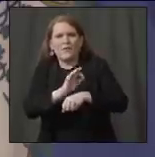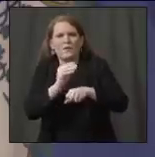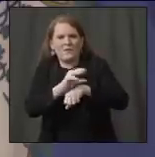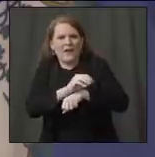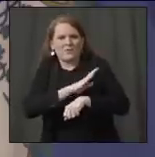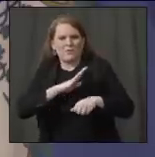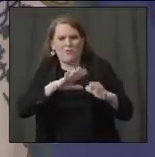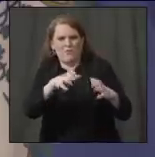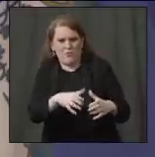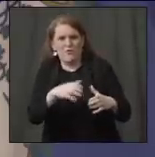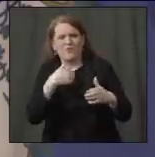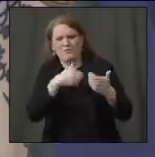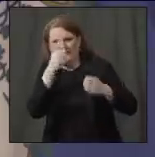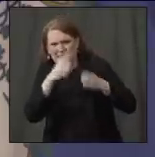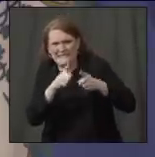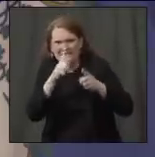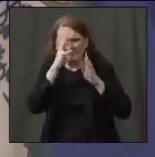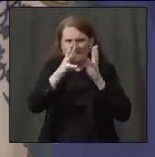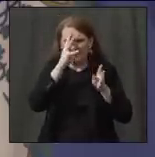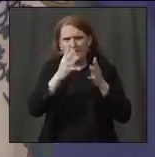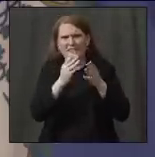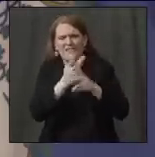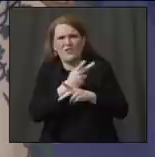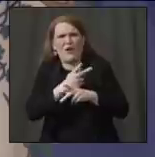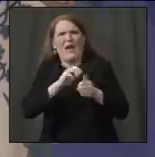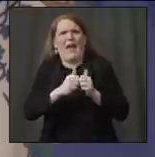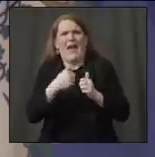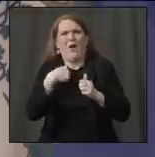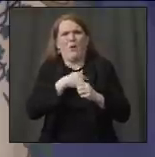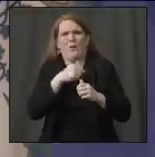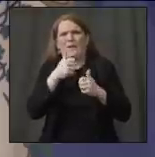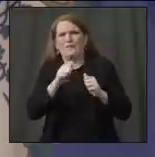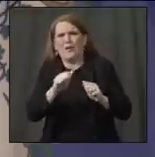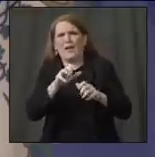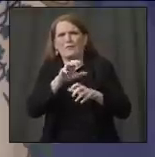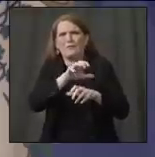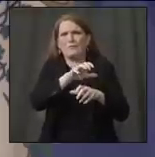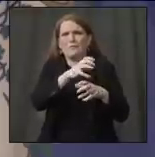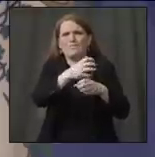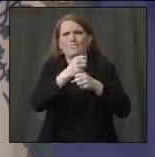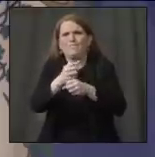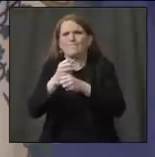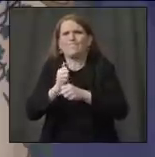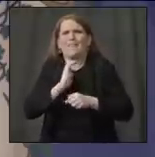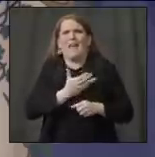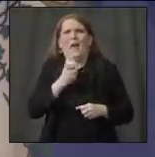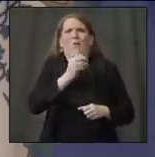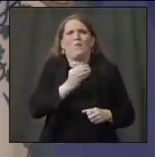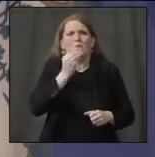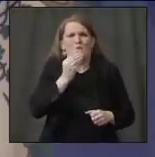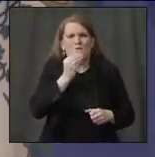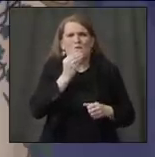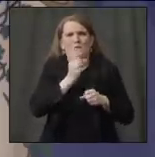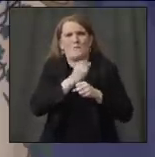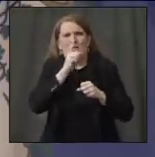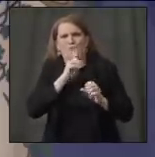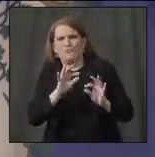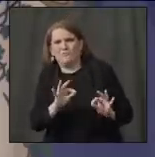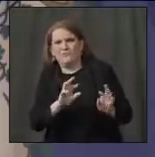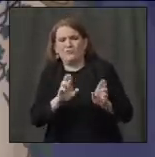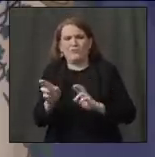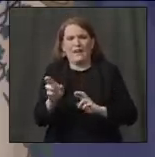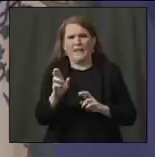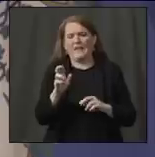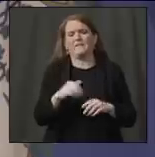and keep that food supply going so we don't have any farmers or dairy pouring milk away while people are lined up.